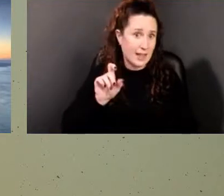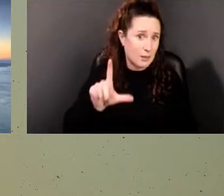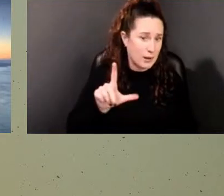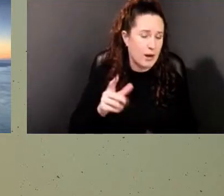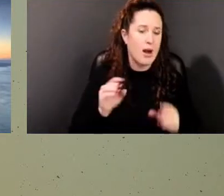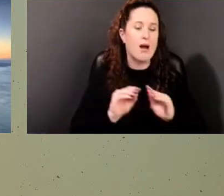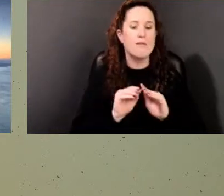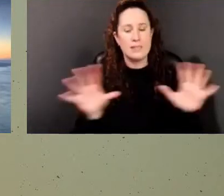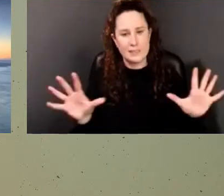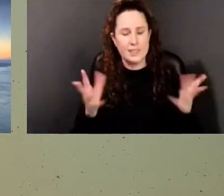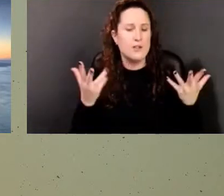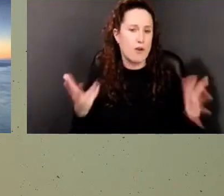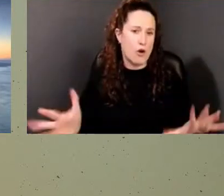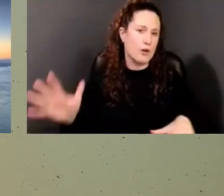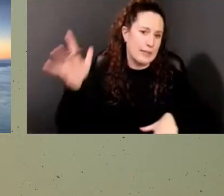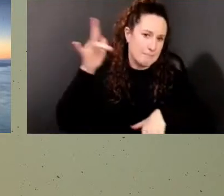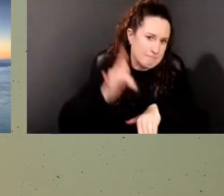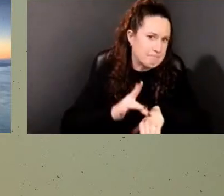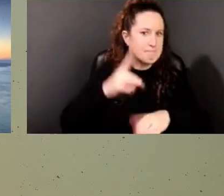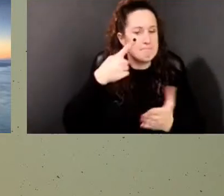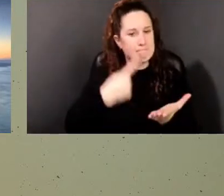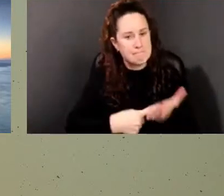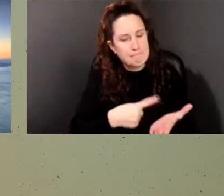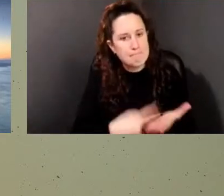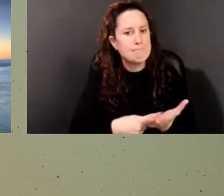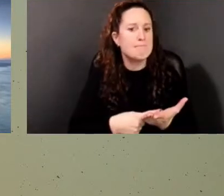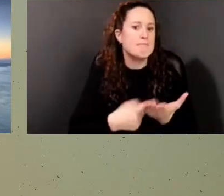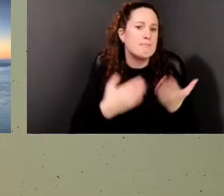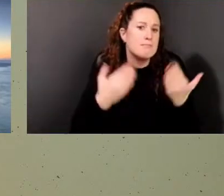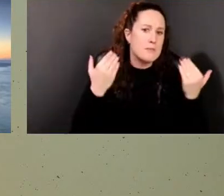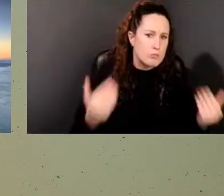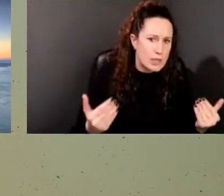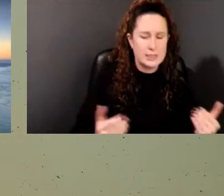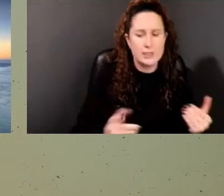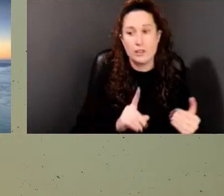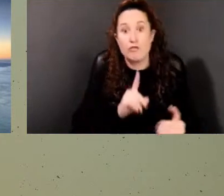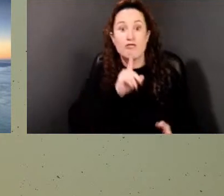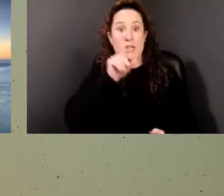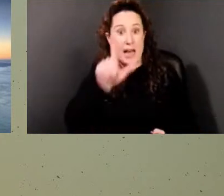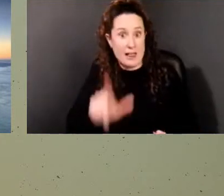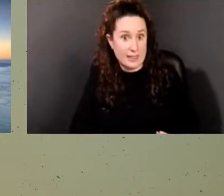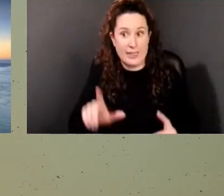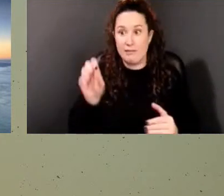in terms of the presence and the reality and the history of slavery, and